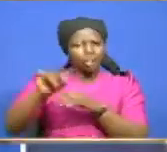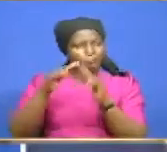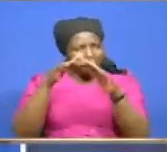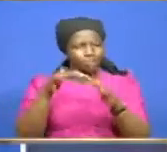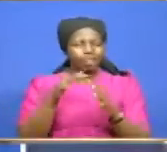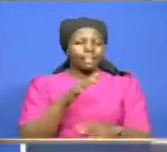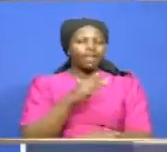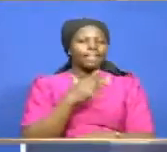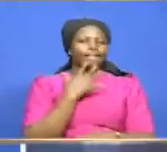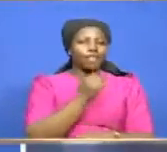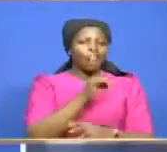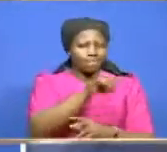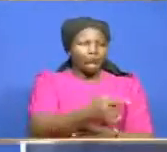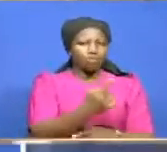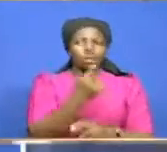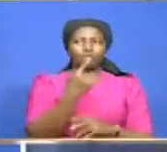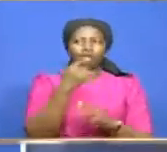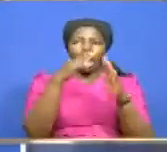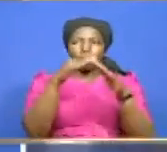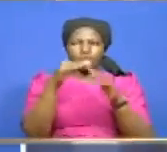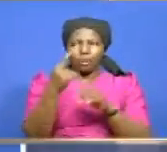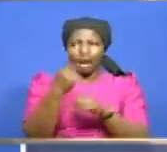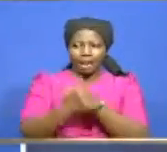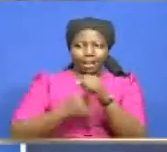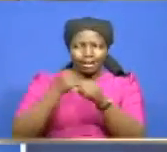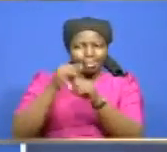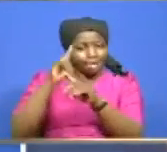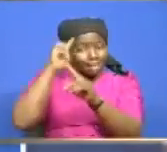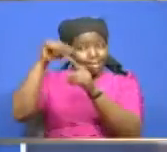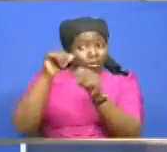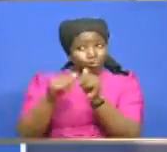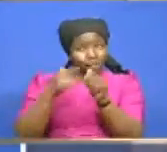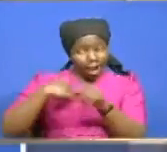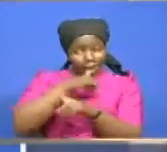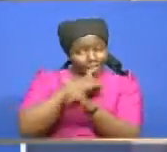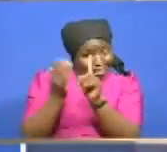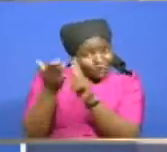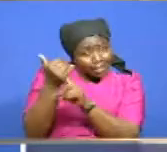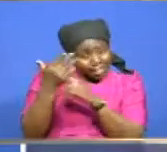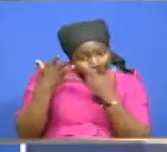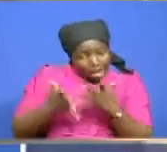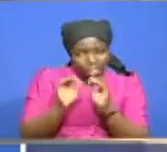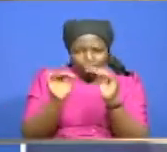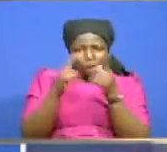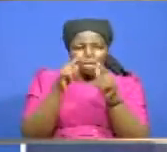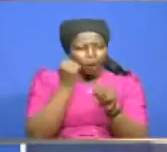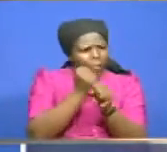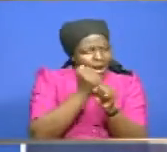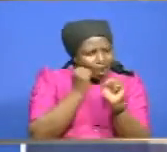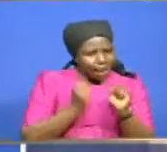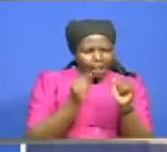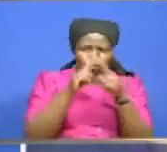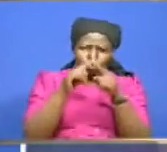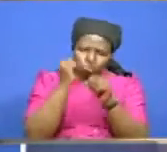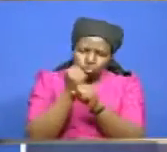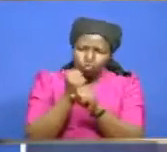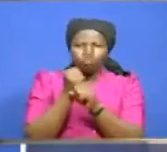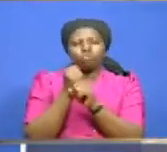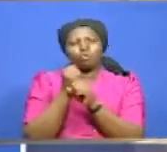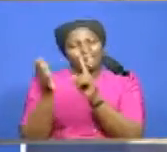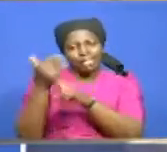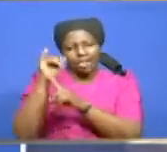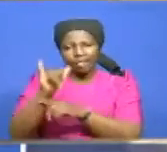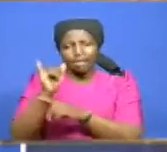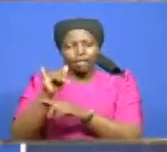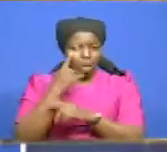500,000 houses per year is a target, of course, which we're not meeting right now, but we are ramping up everything we need to do that. We are looking at speed and we're